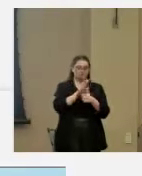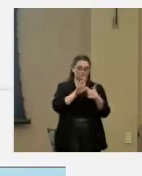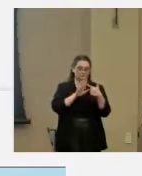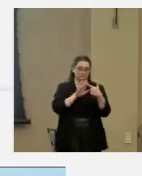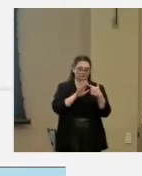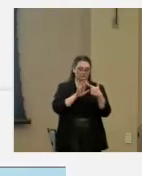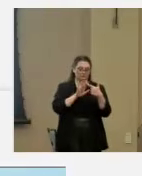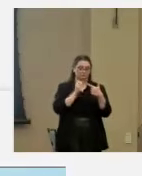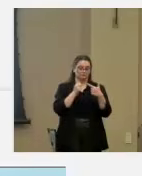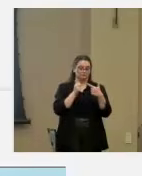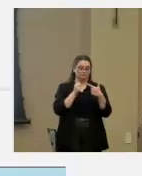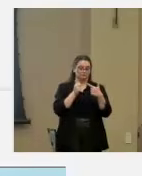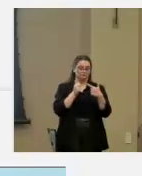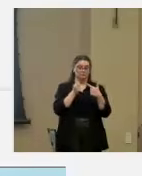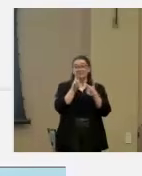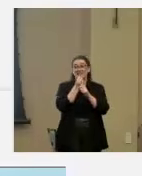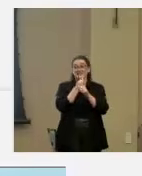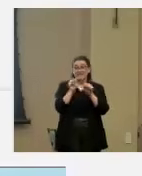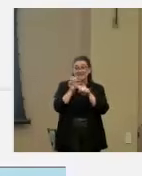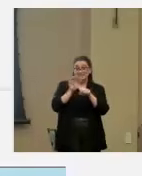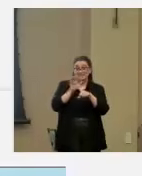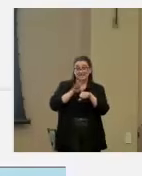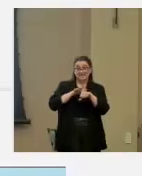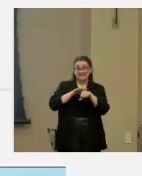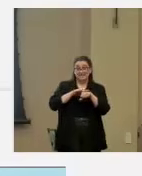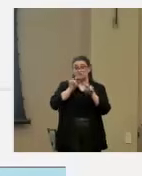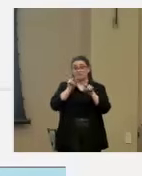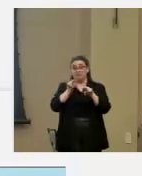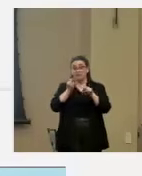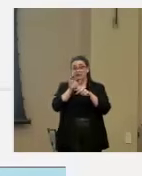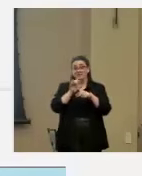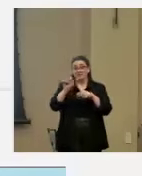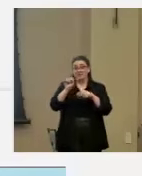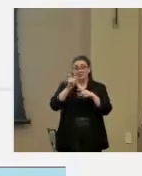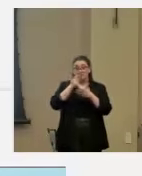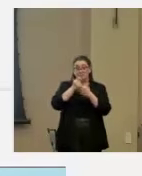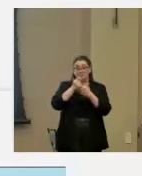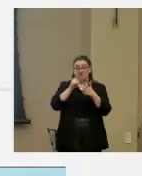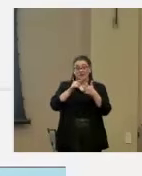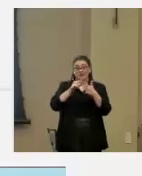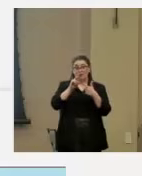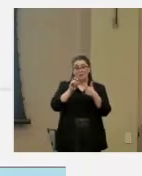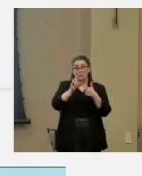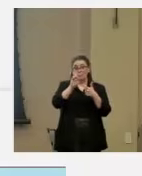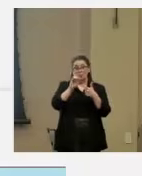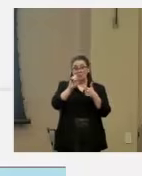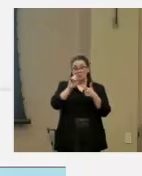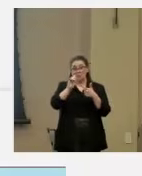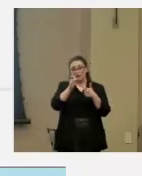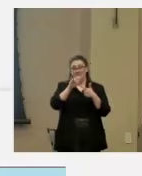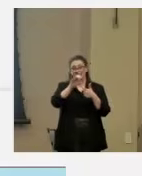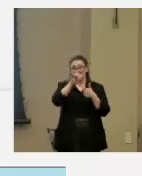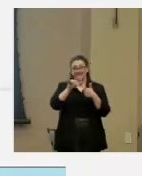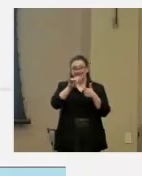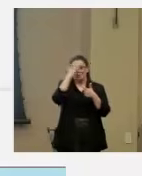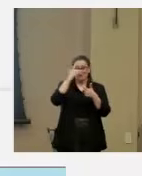Another safety signal to watch for in cell therapy is neurotoxicity associated with cells, because cells can